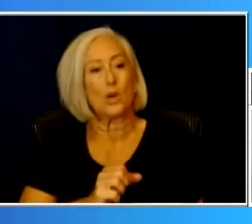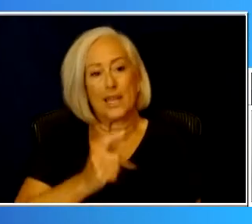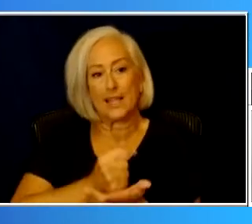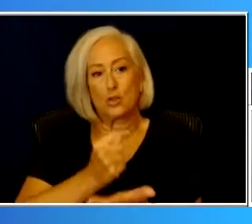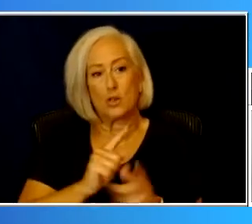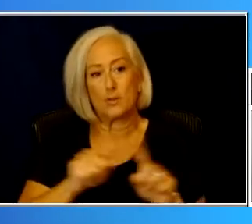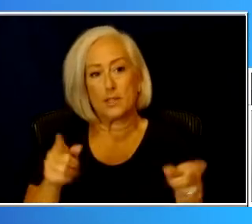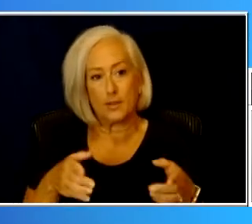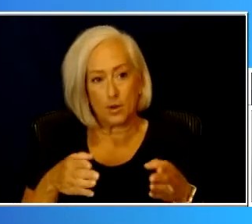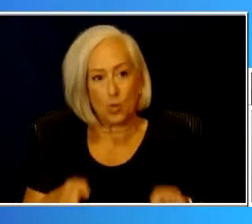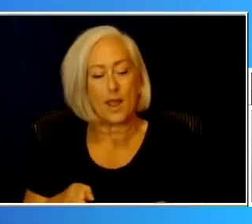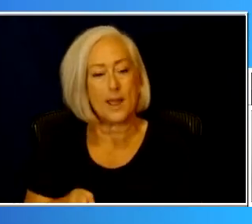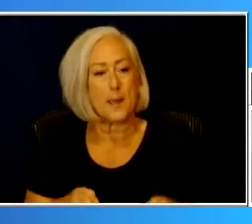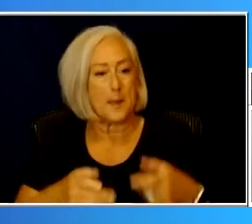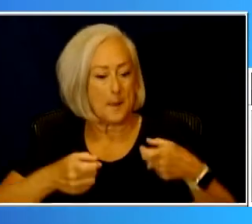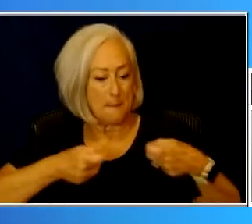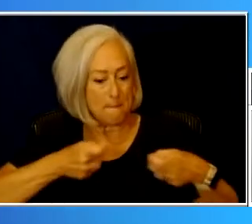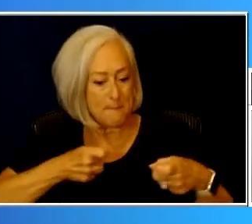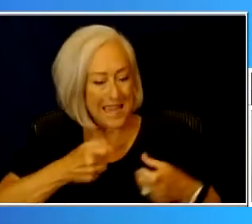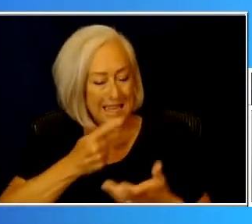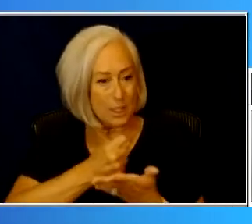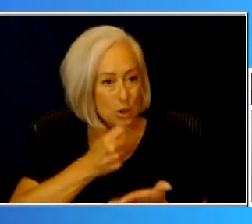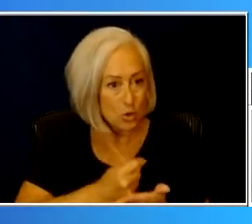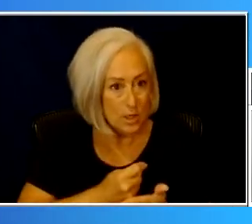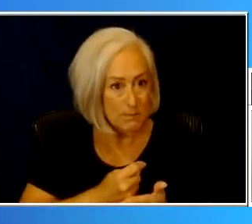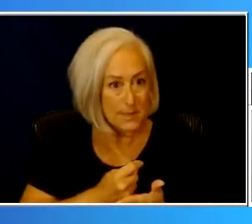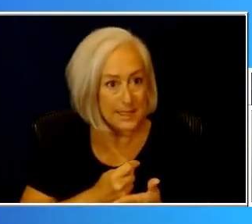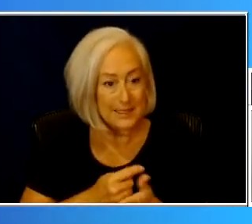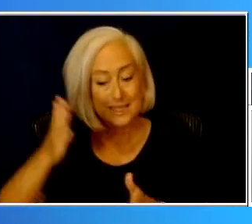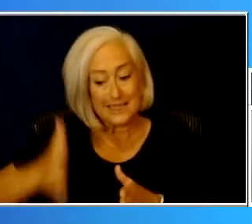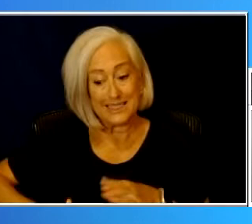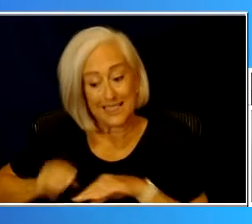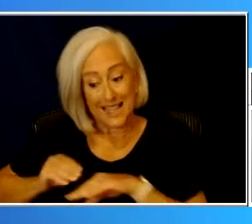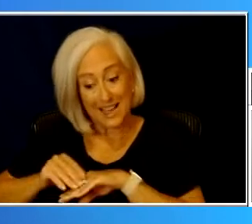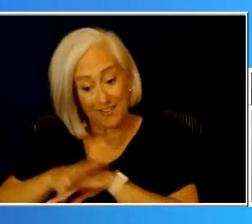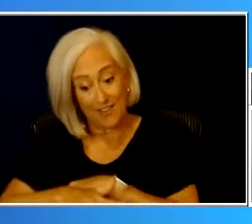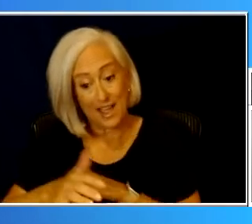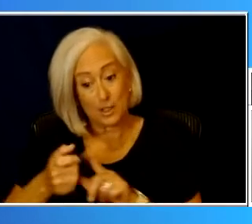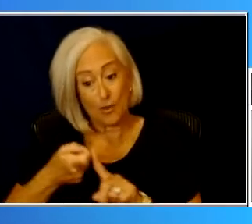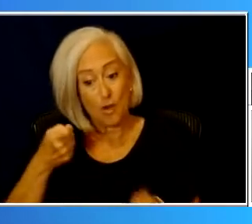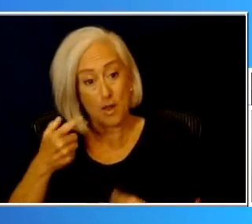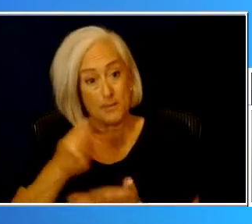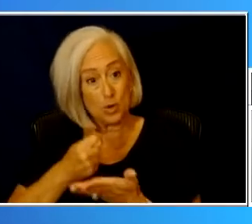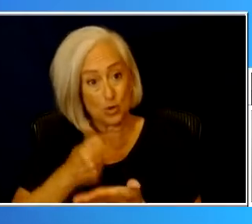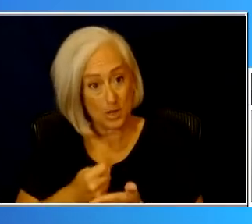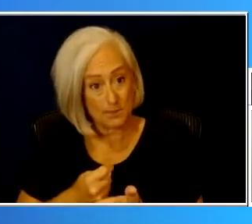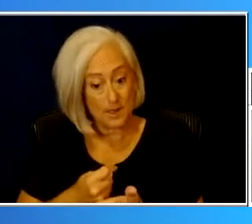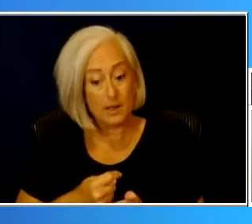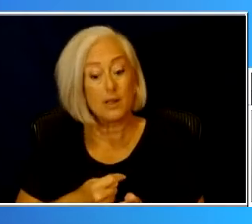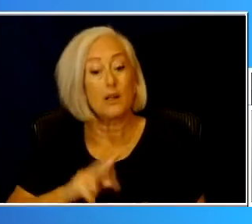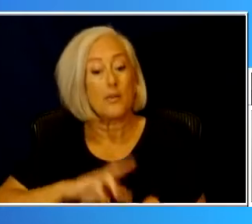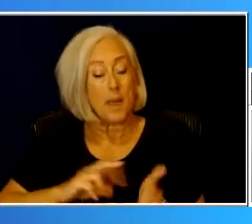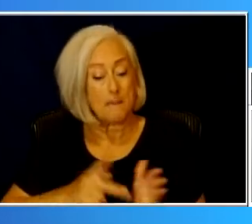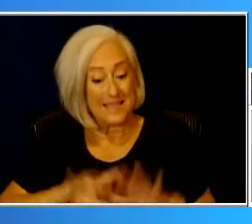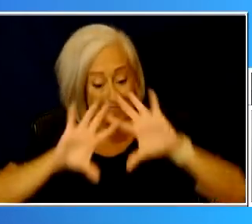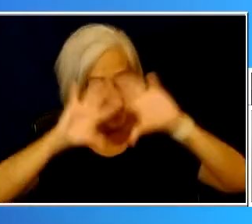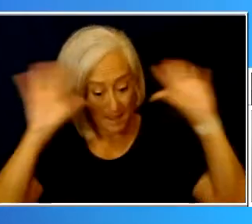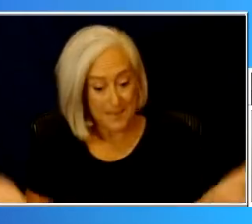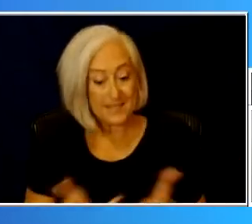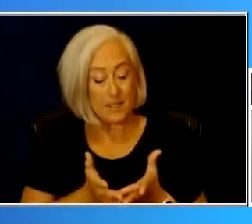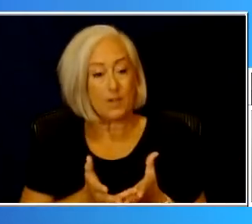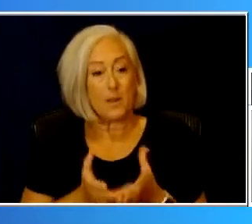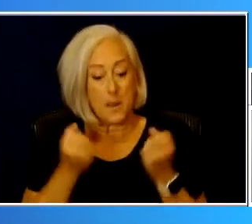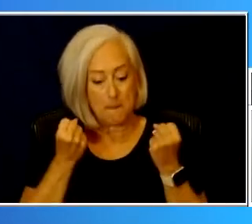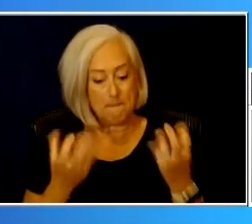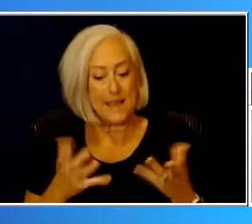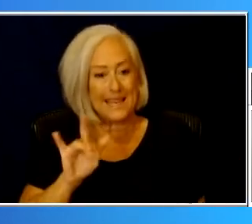treatment, tolerate the burden of side effects that come along with treatment. And so globally, there are many cancers that are associated with